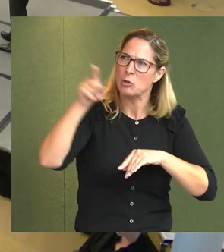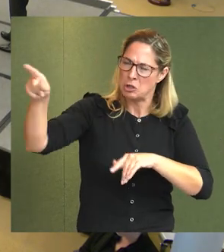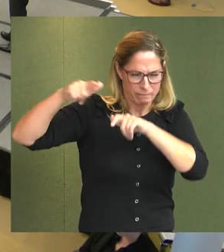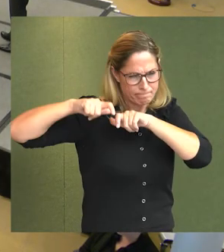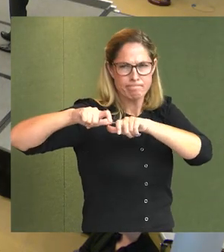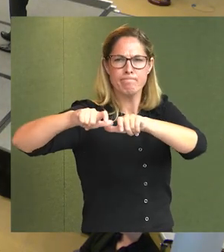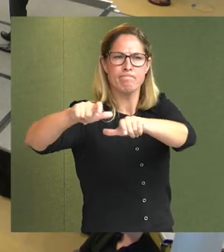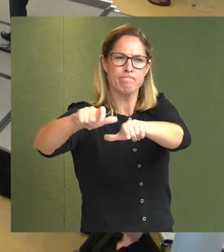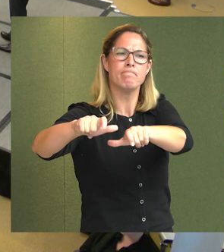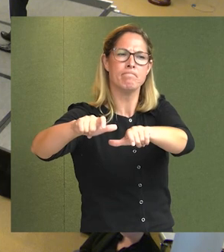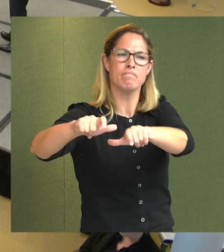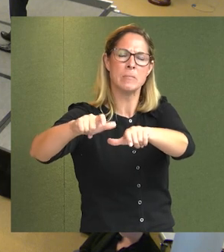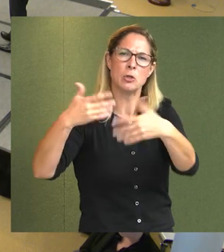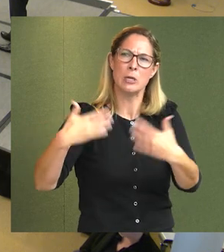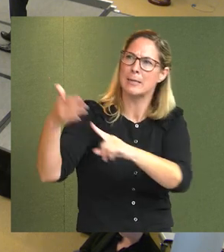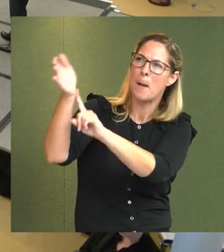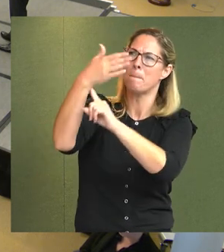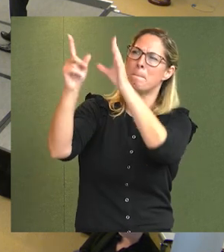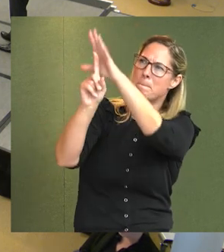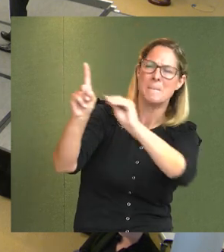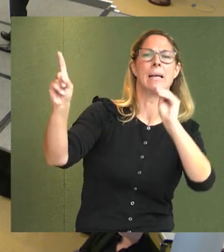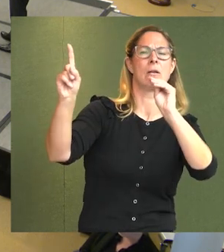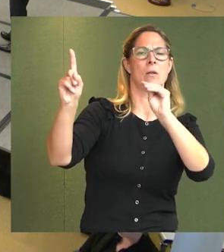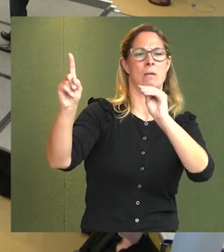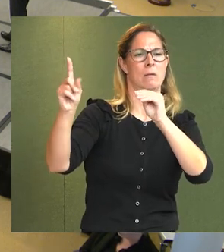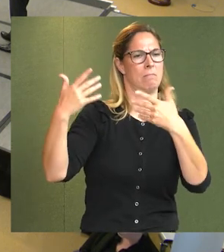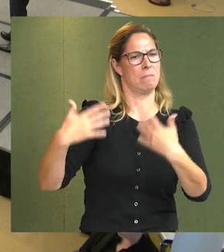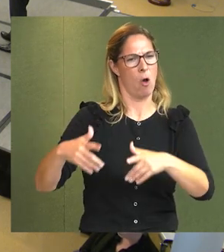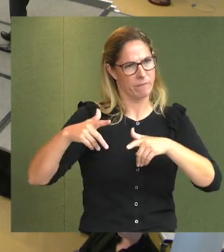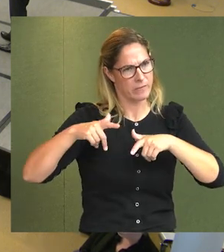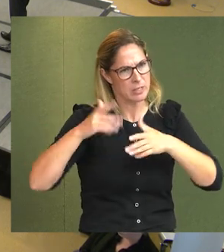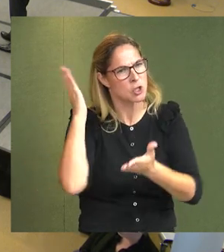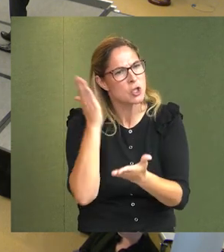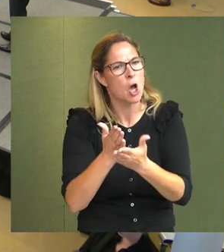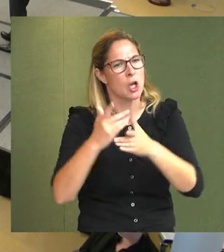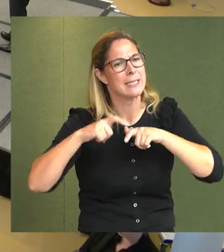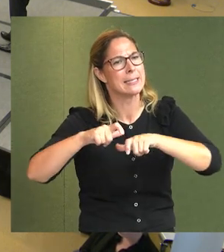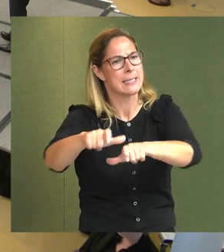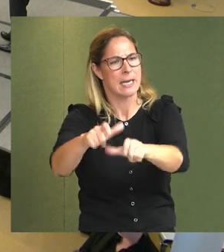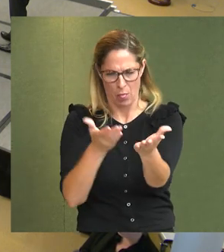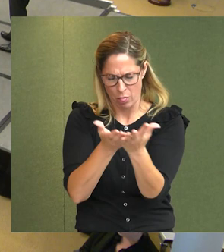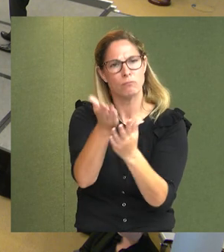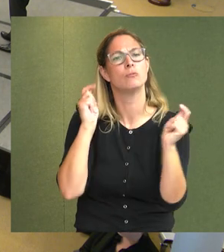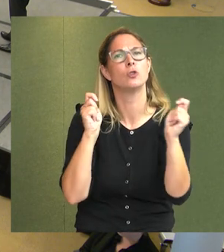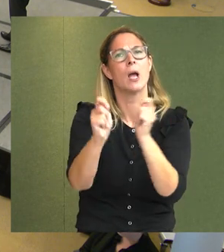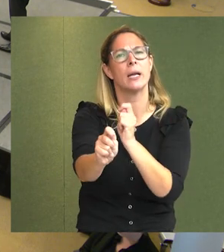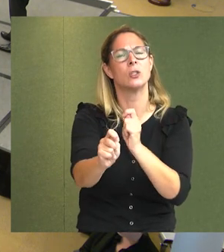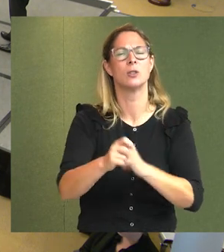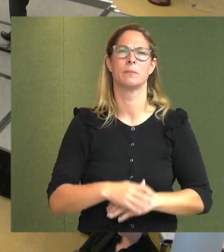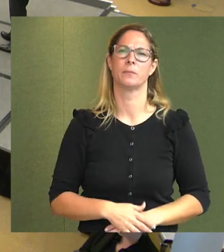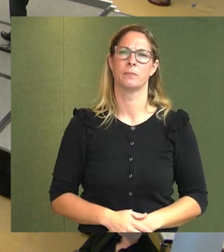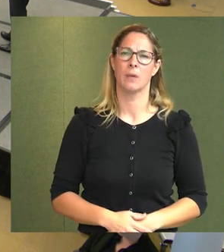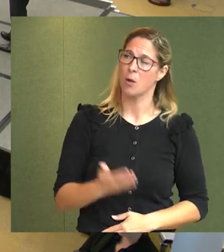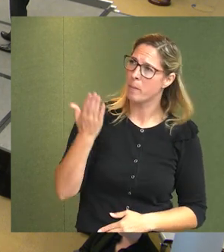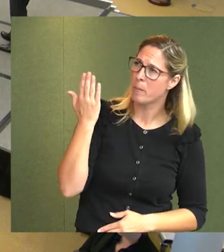us through periods of anxiety and change. Most recently, I know many Londoners will have